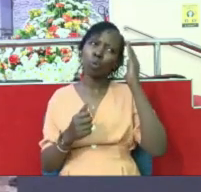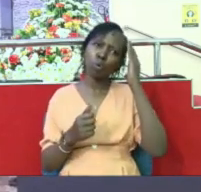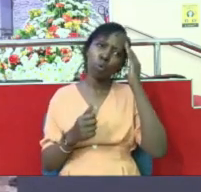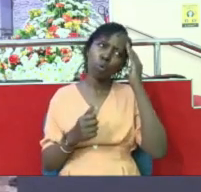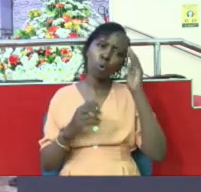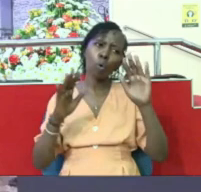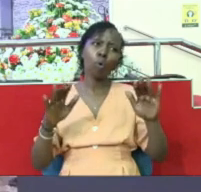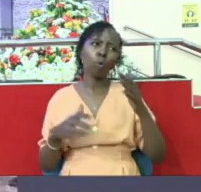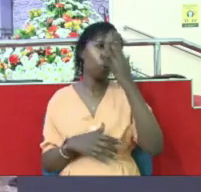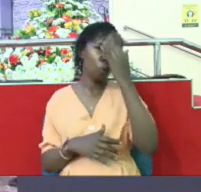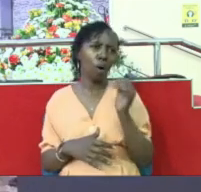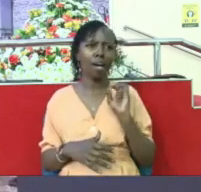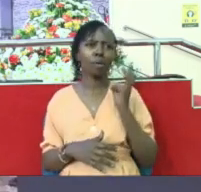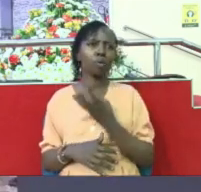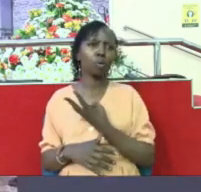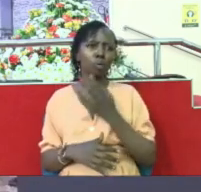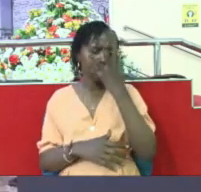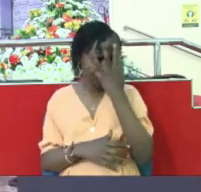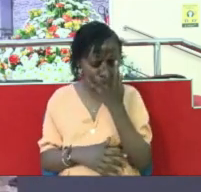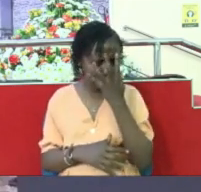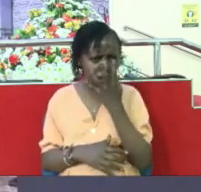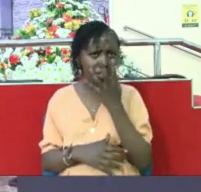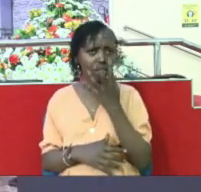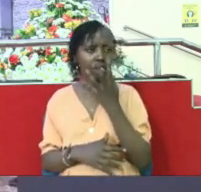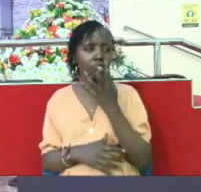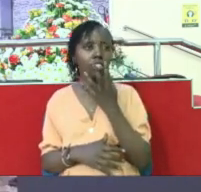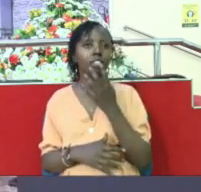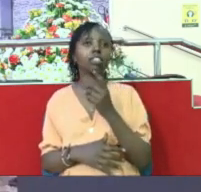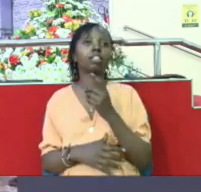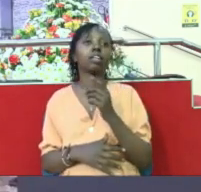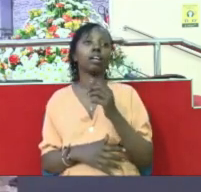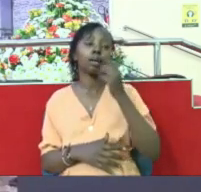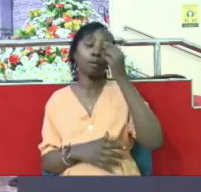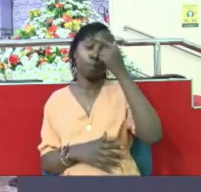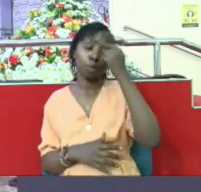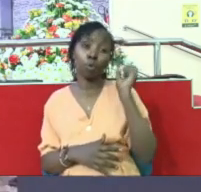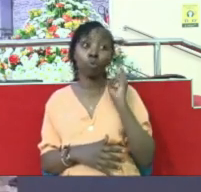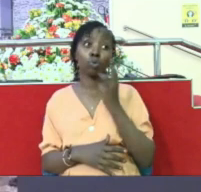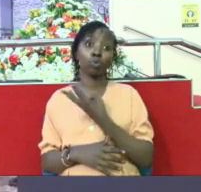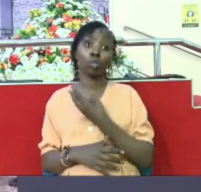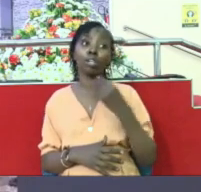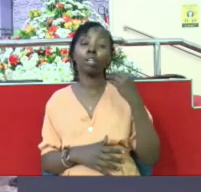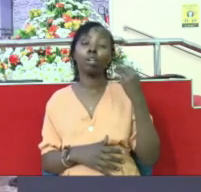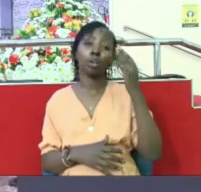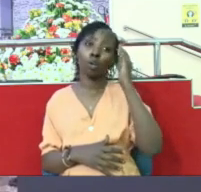kunja? Because already we know. We are not giving according to our ability.